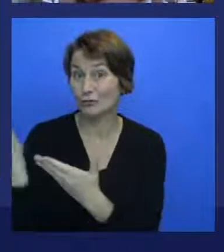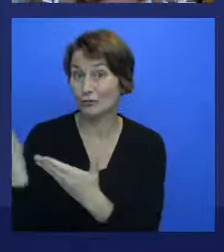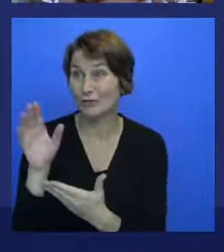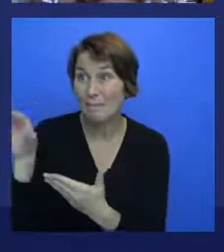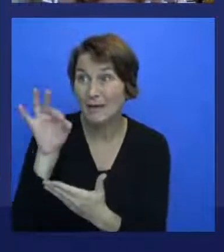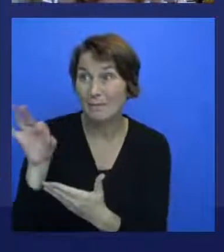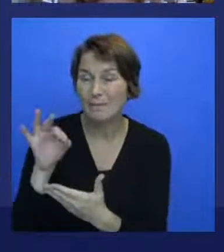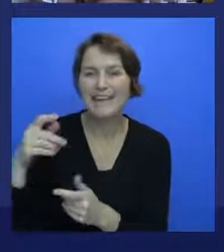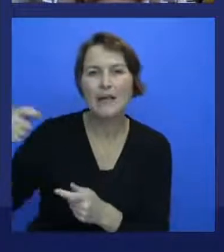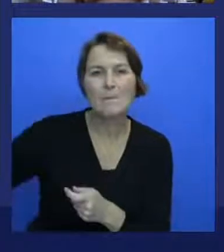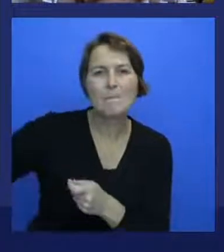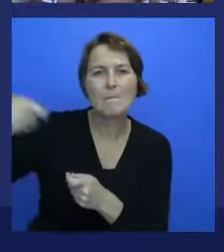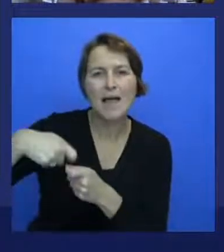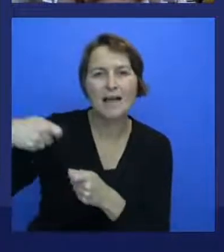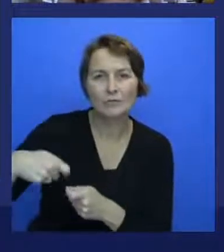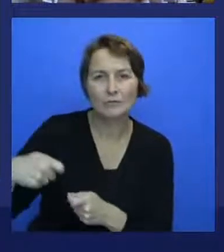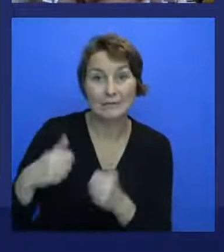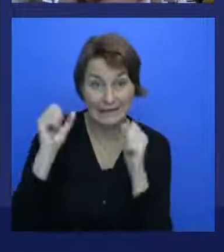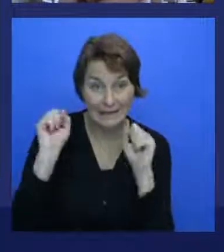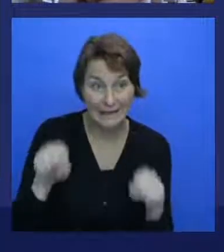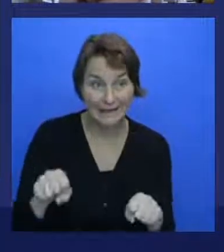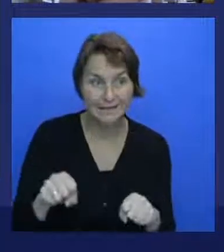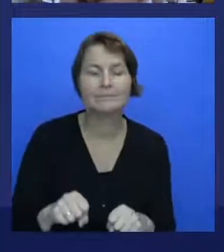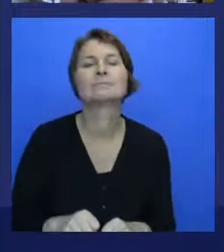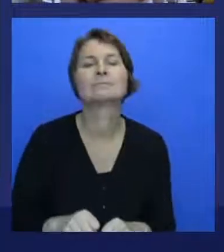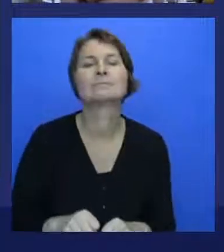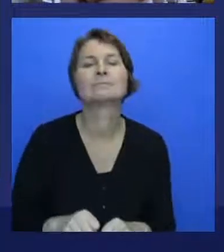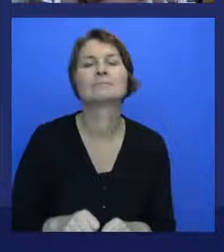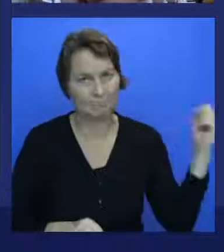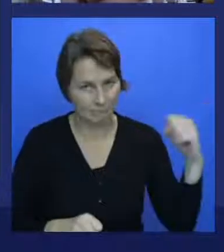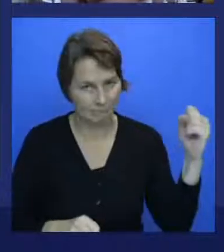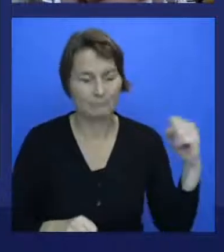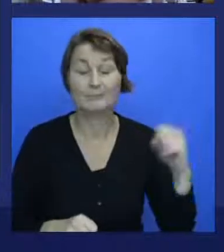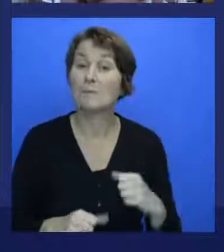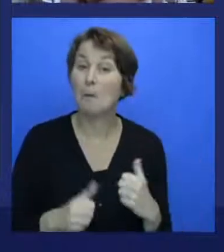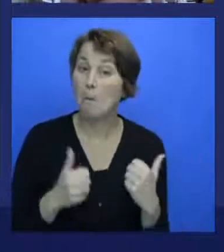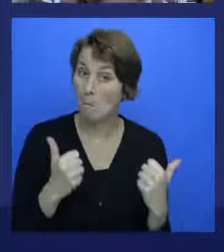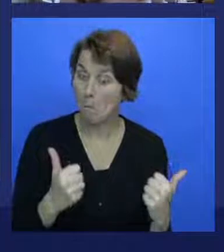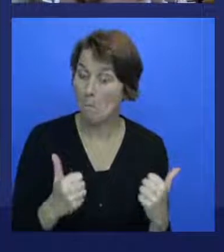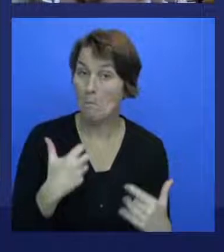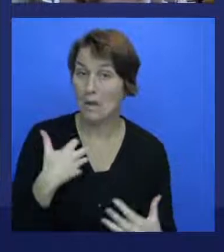Yeah, definitely. Okay, yeah, that's actually pretty interesting.